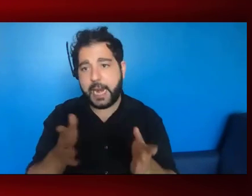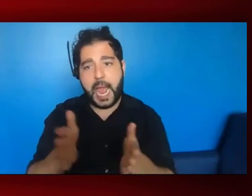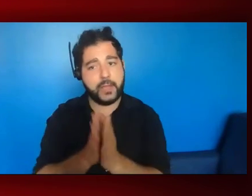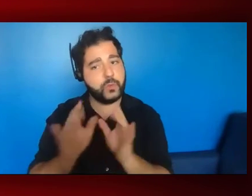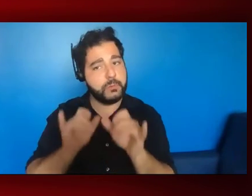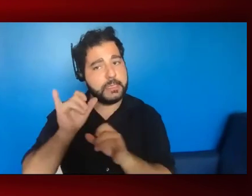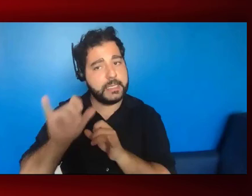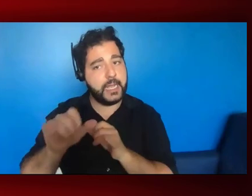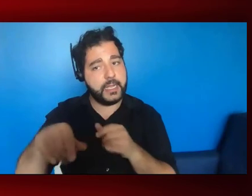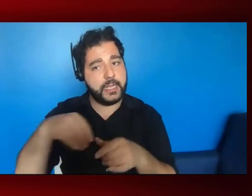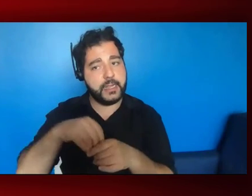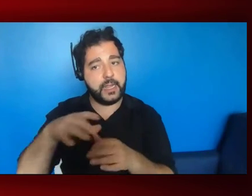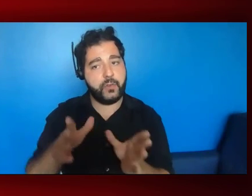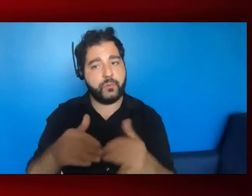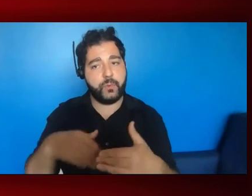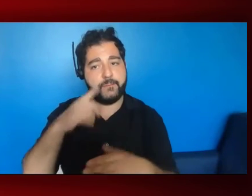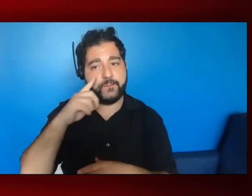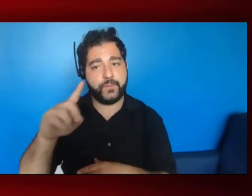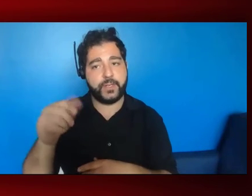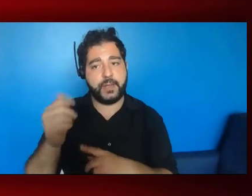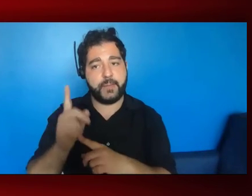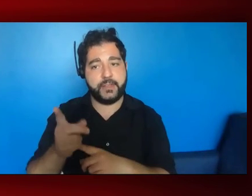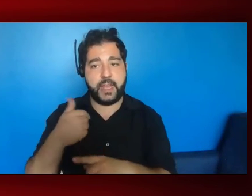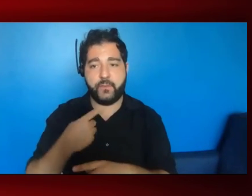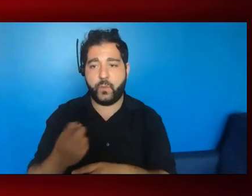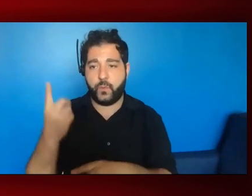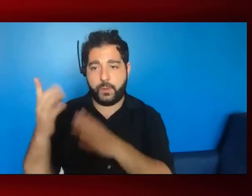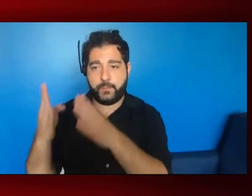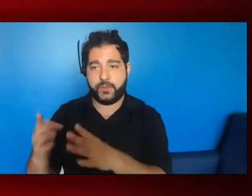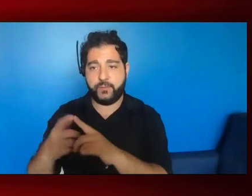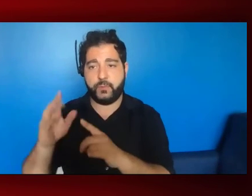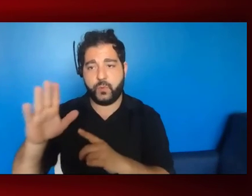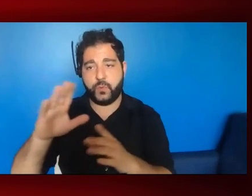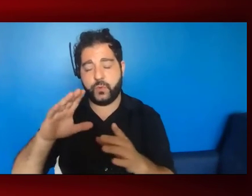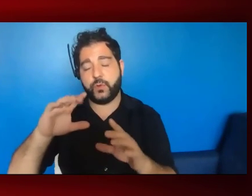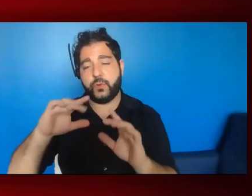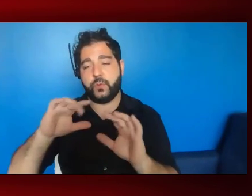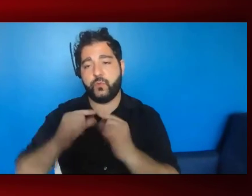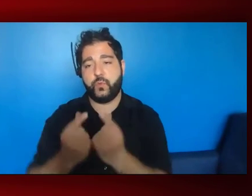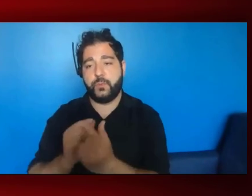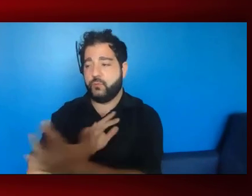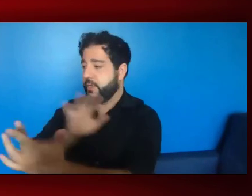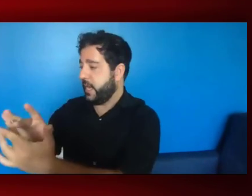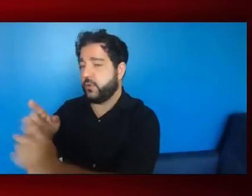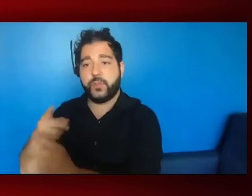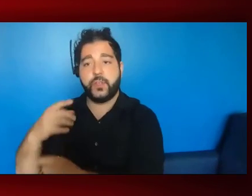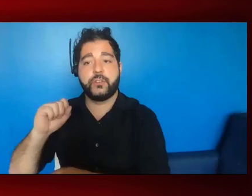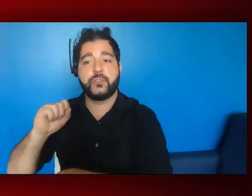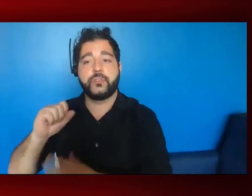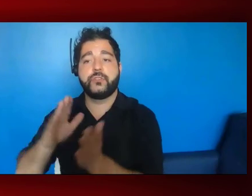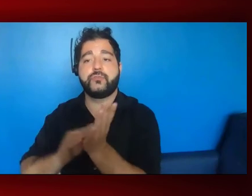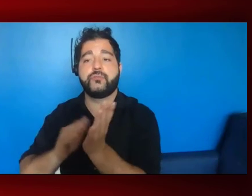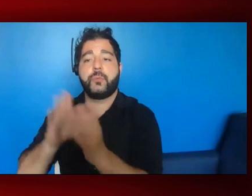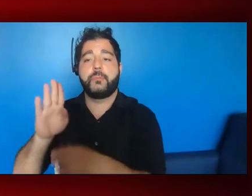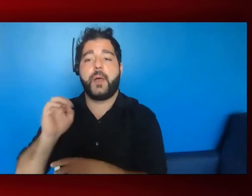room for 10 minutes, have one person from your group reach out to the Soapbox Help Desk. This is on